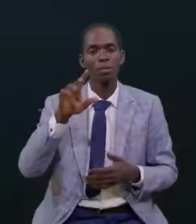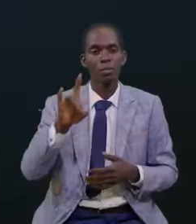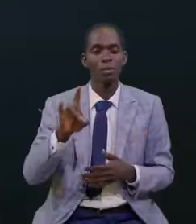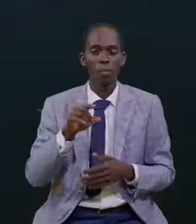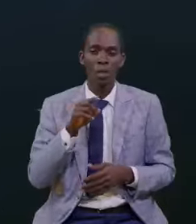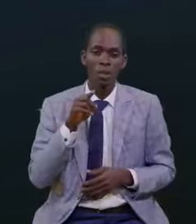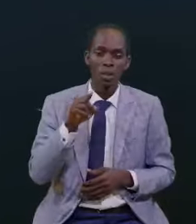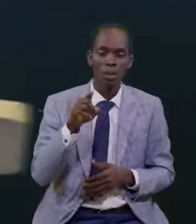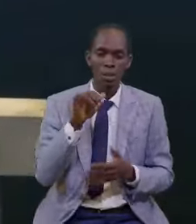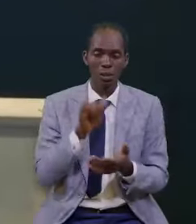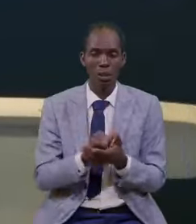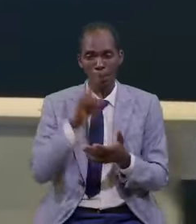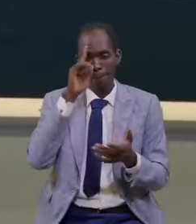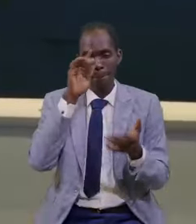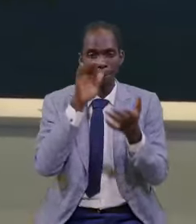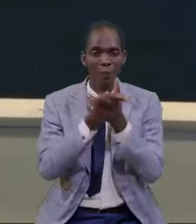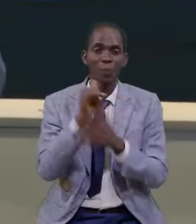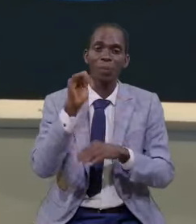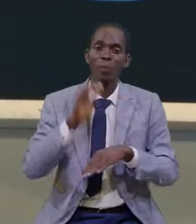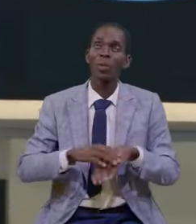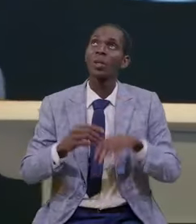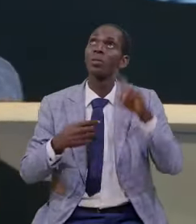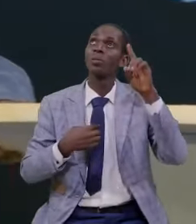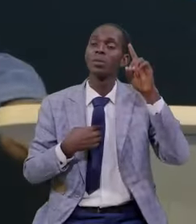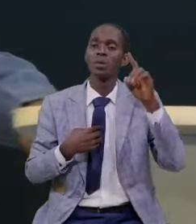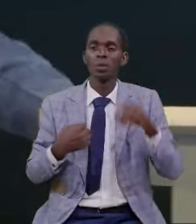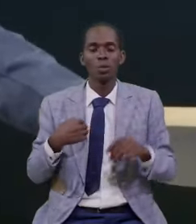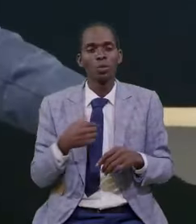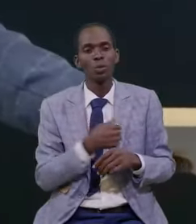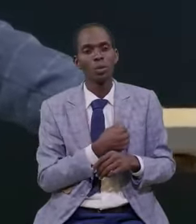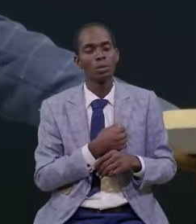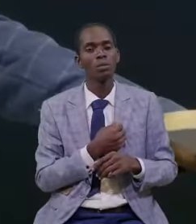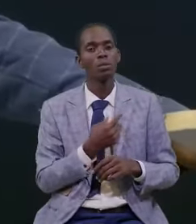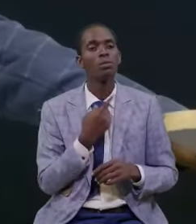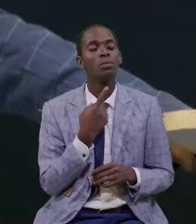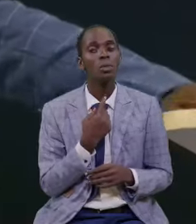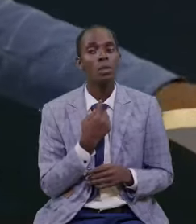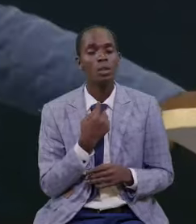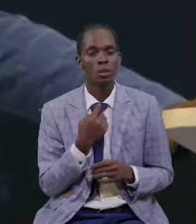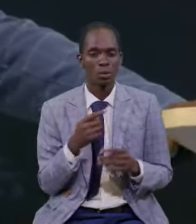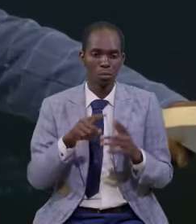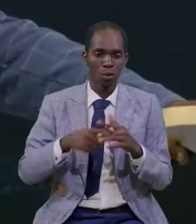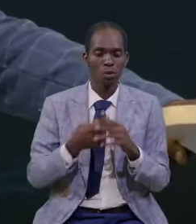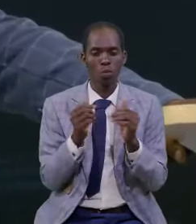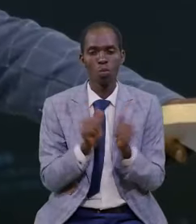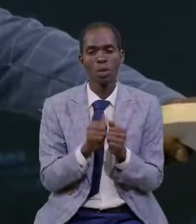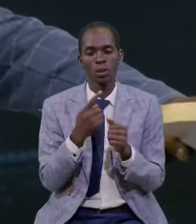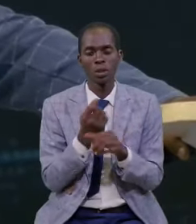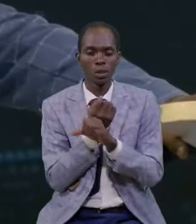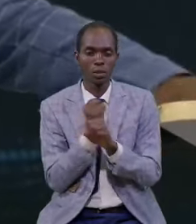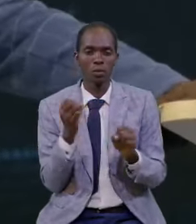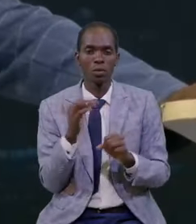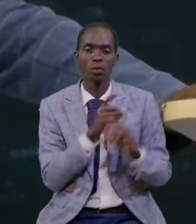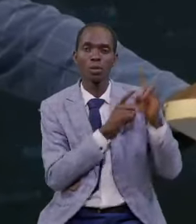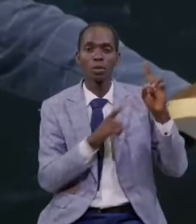me. Our thirst begins with the salvation of the Lord. And we believe on